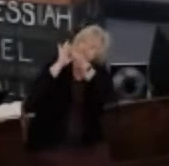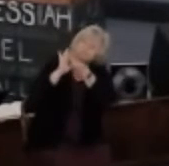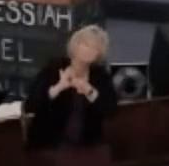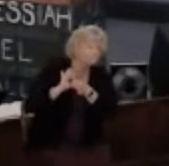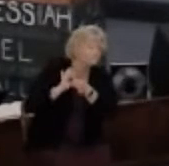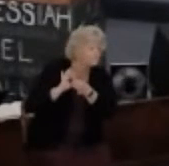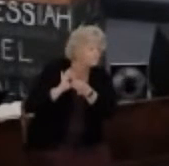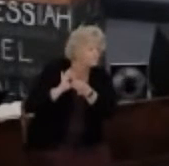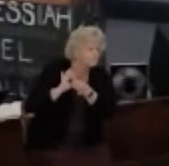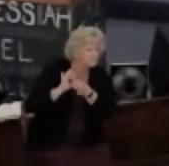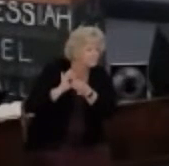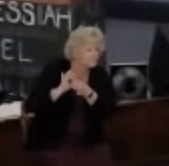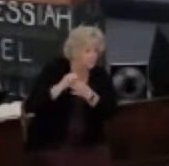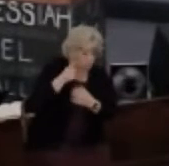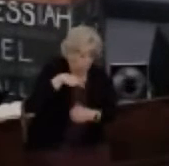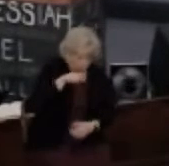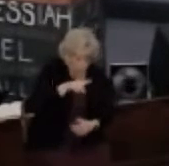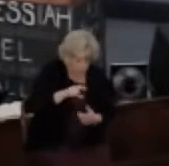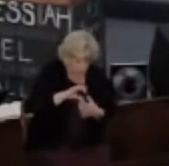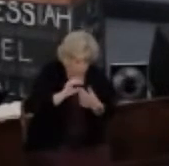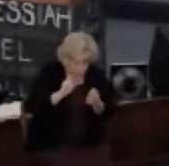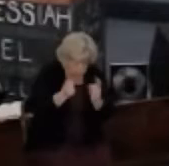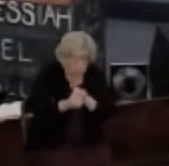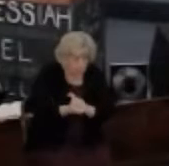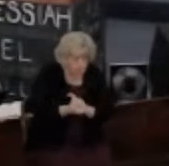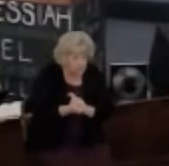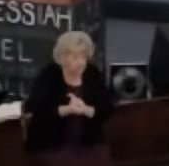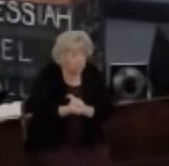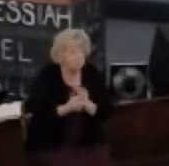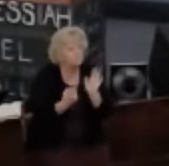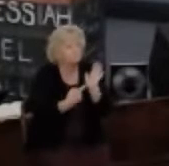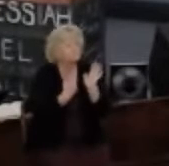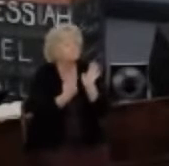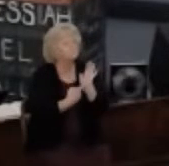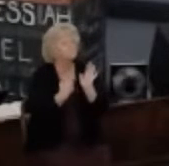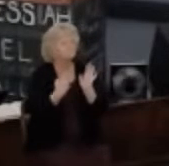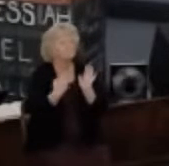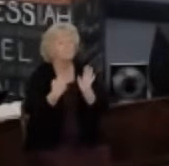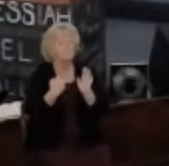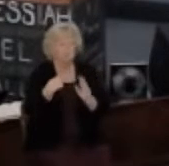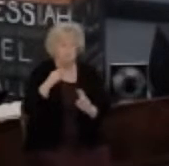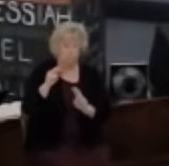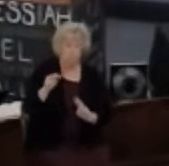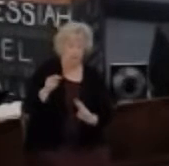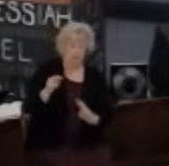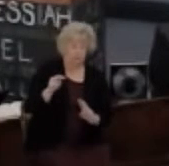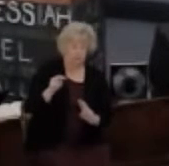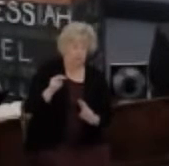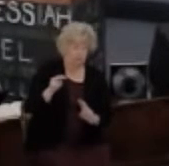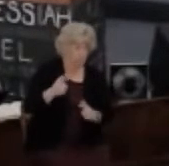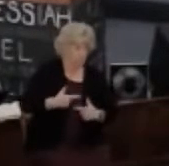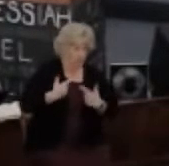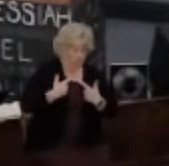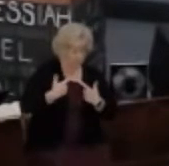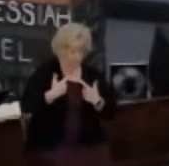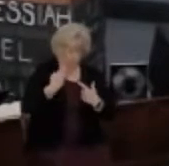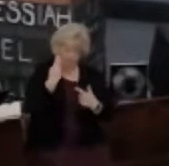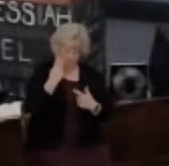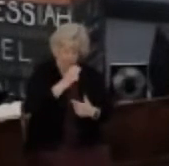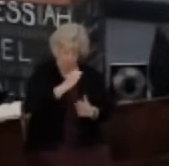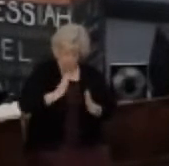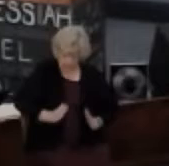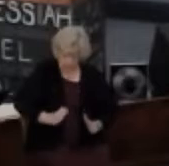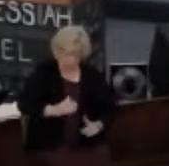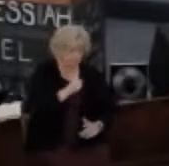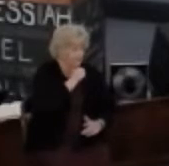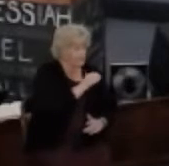Jesus. In fact, a lot of times from watching their lives, it's hard to differentiate Christians from